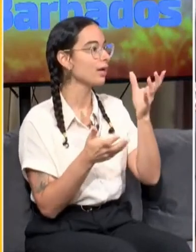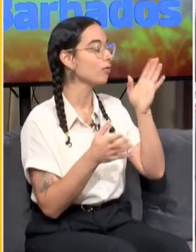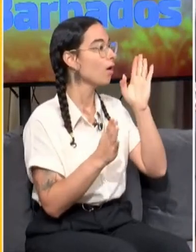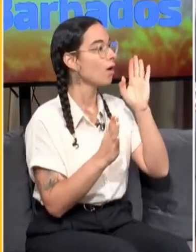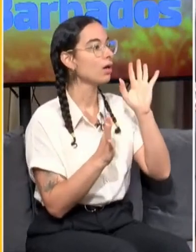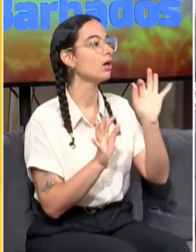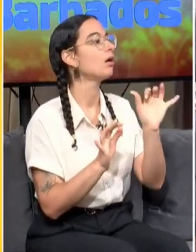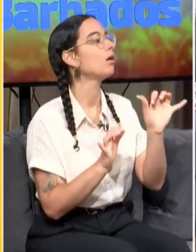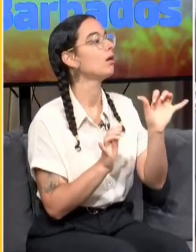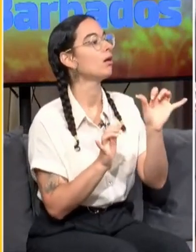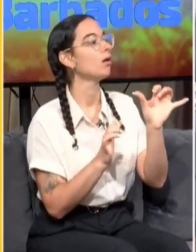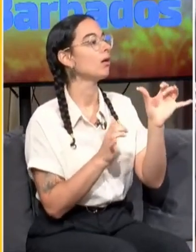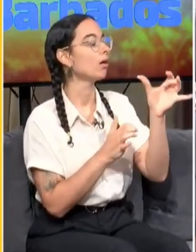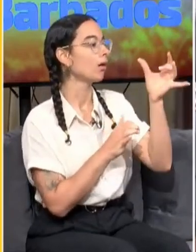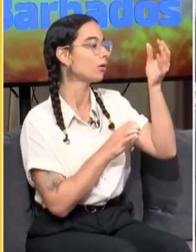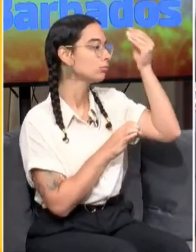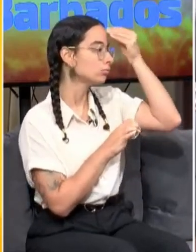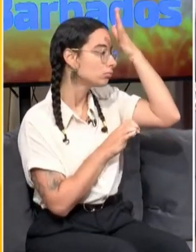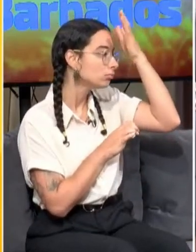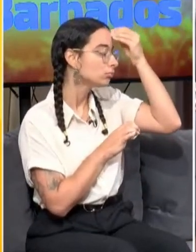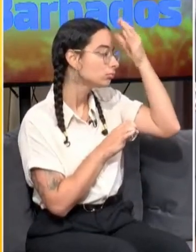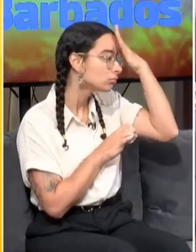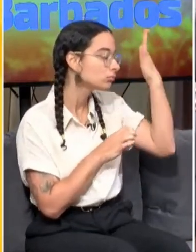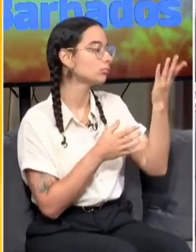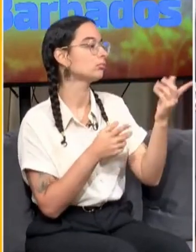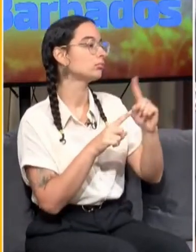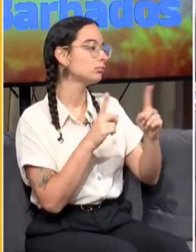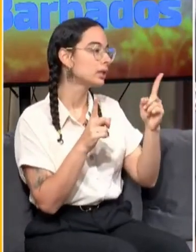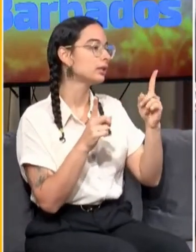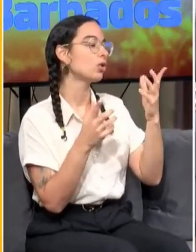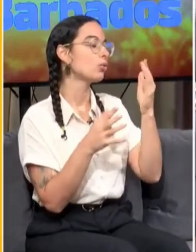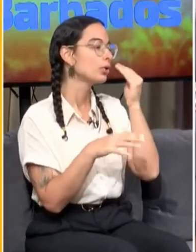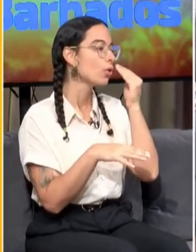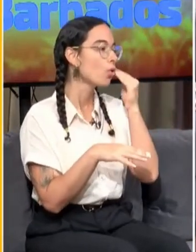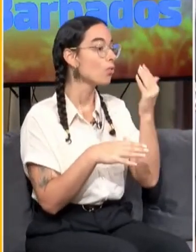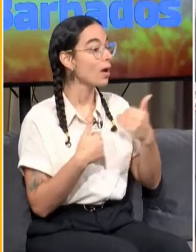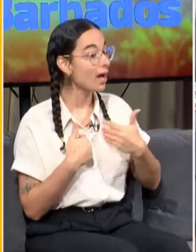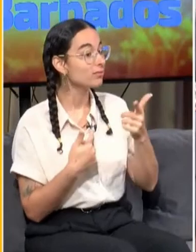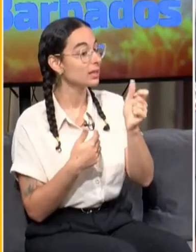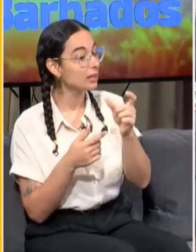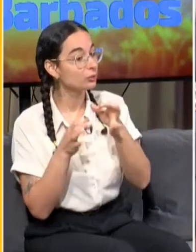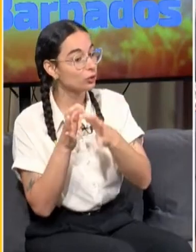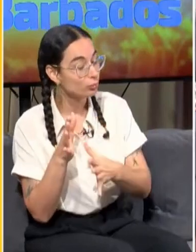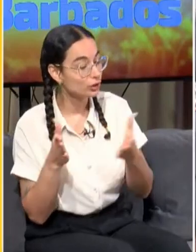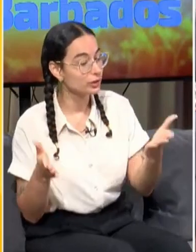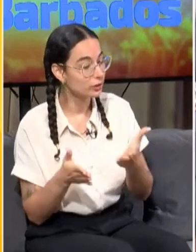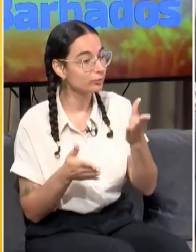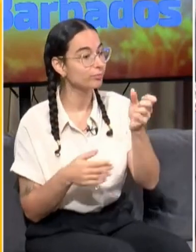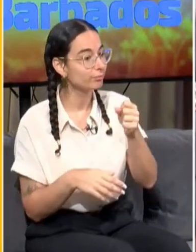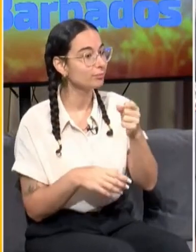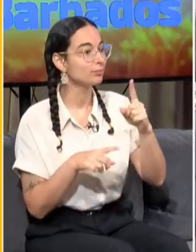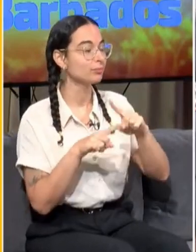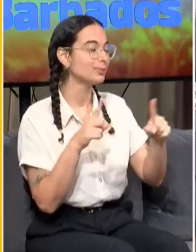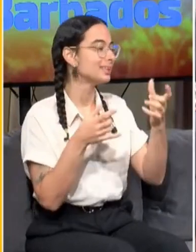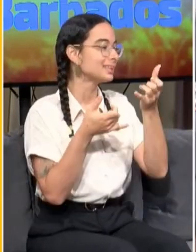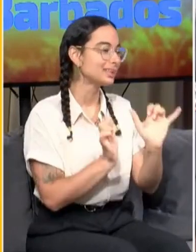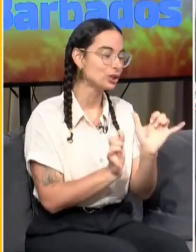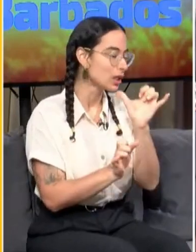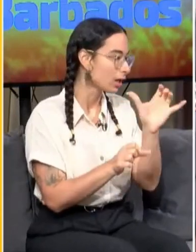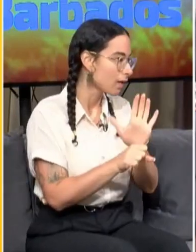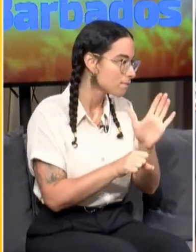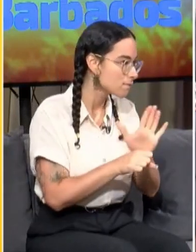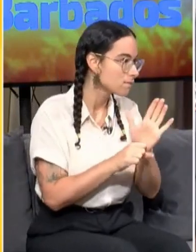but there are shortfalls in the system that we definitely need to fill. Now, during this International Week of the